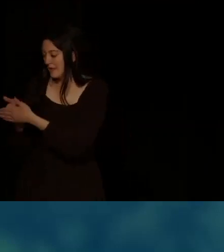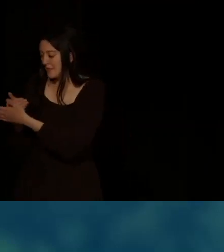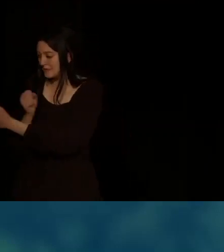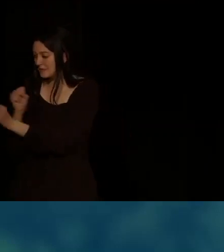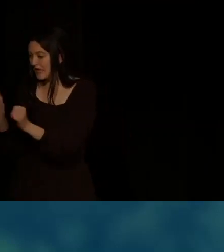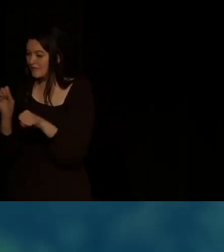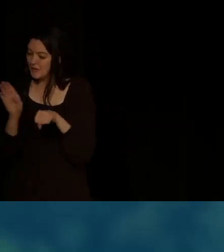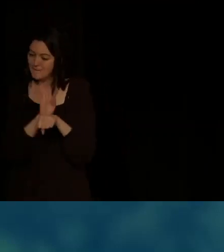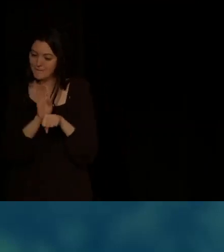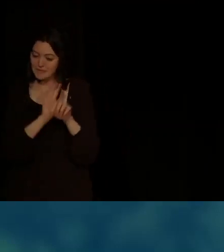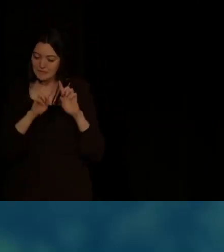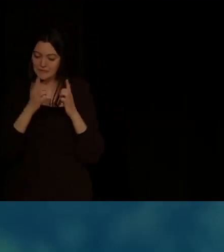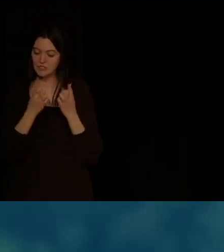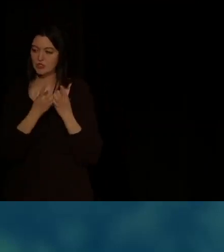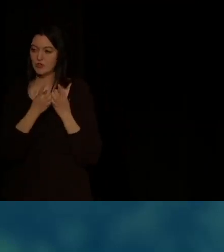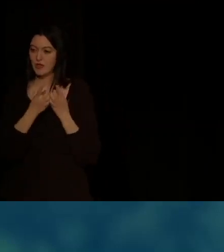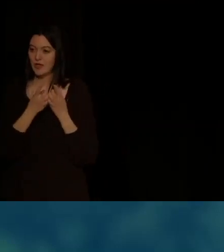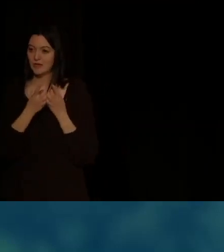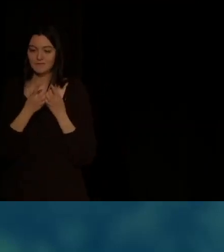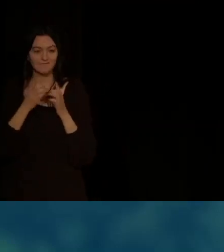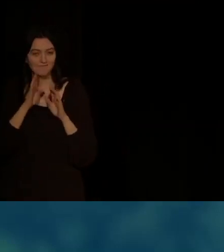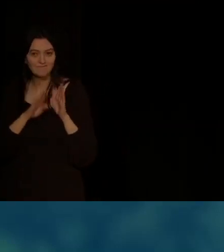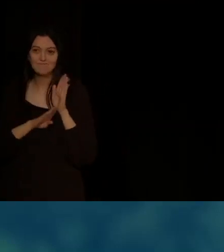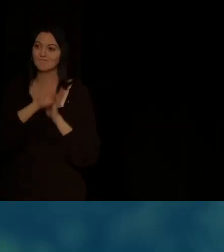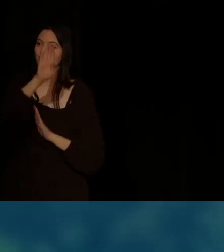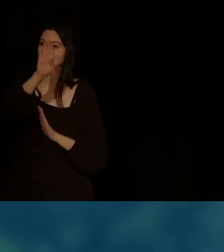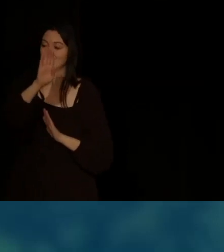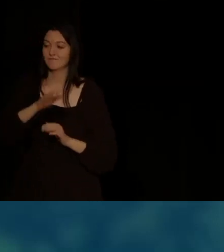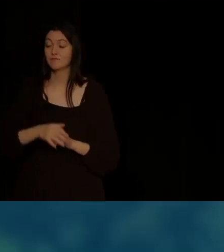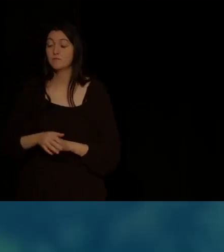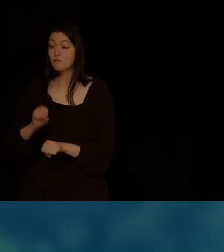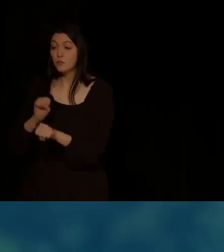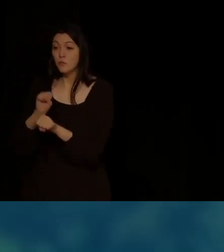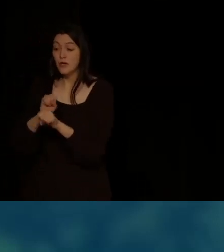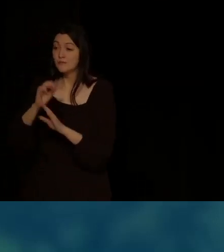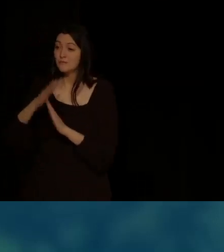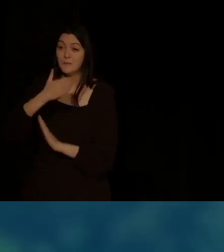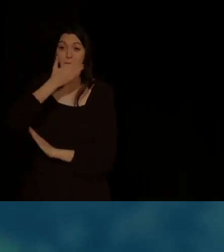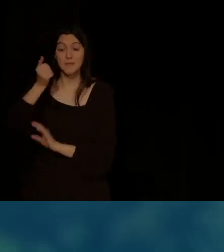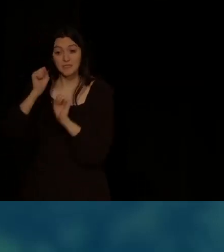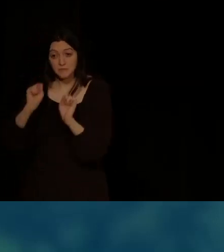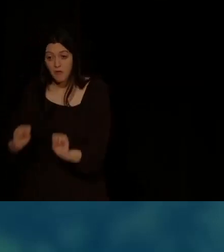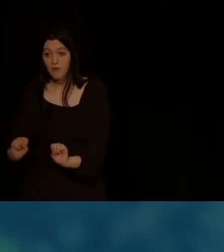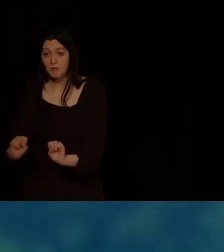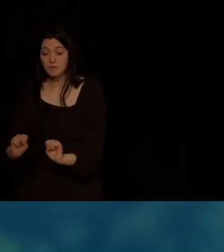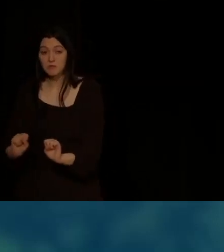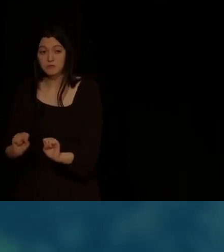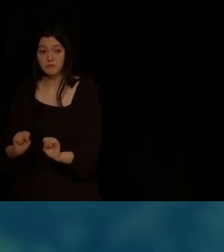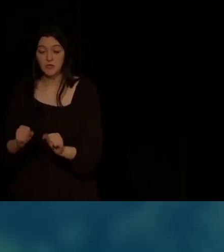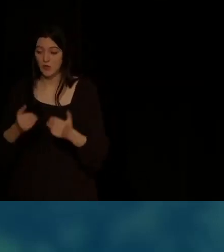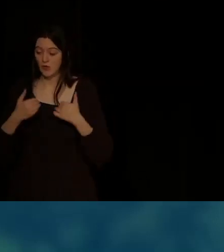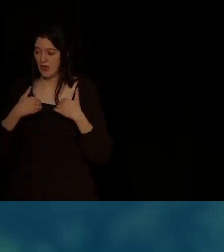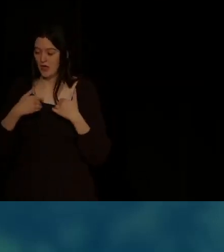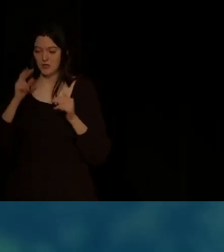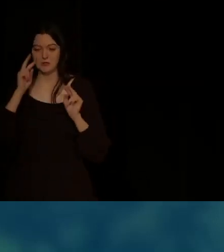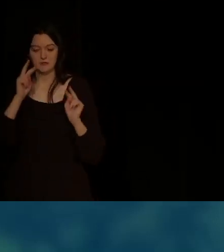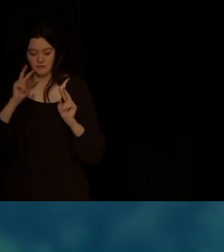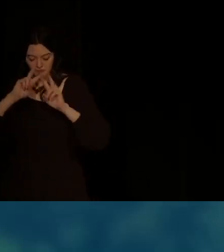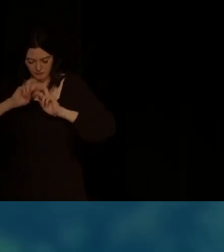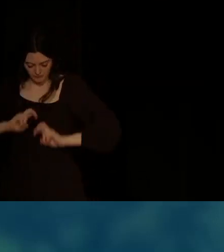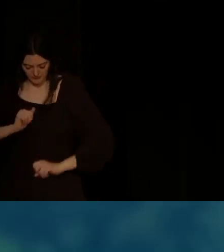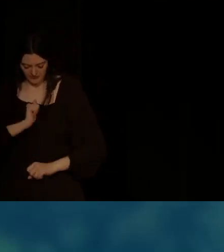our business districts are vibrant. Working to be the best that we can be, we had to take a look at